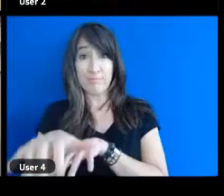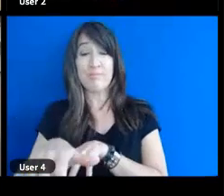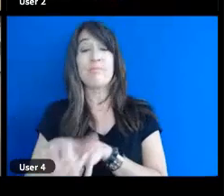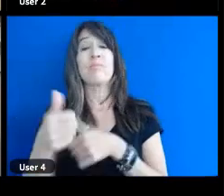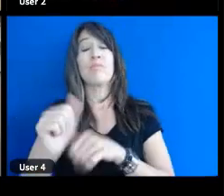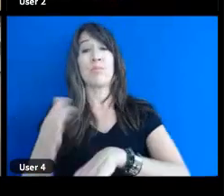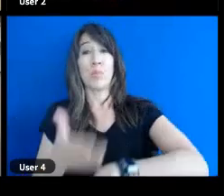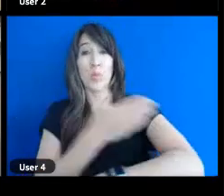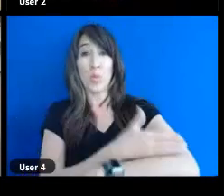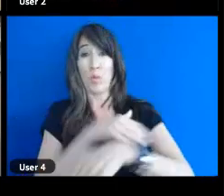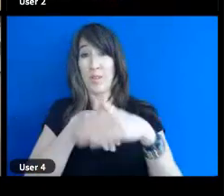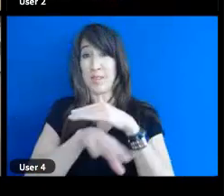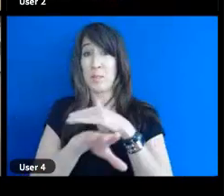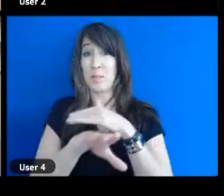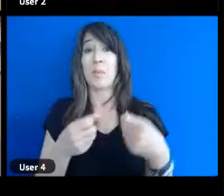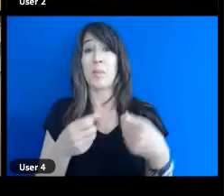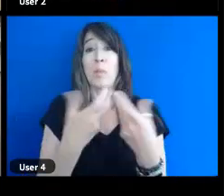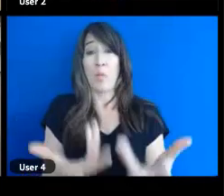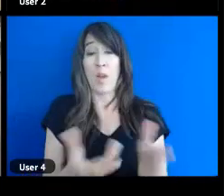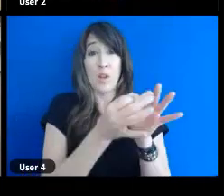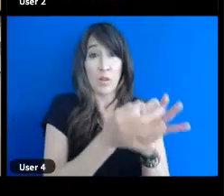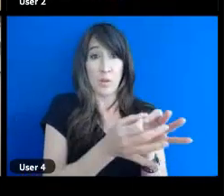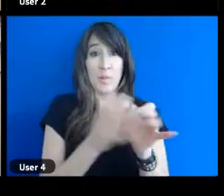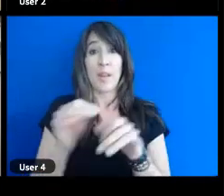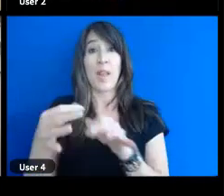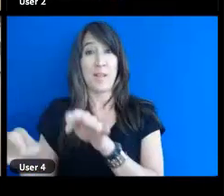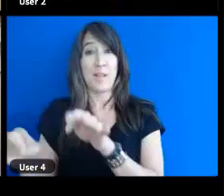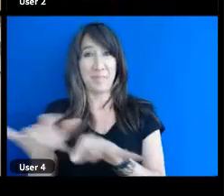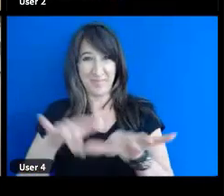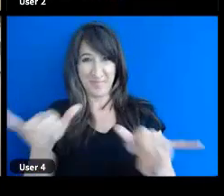by providing ASL and closed captioning.